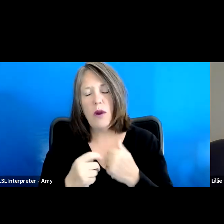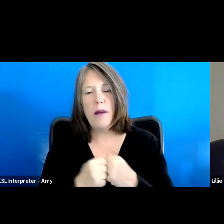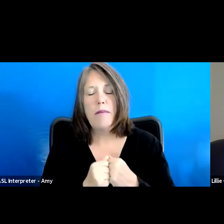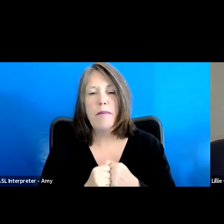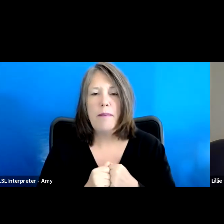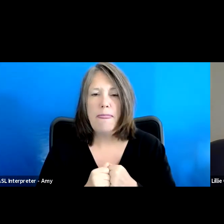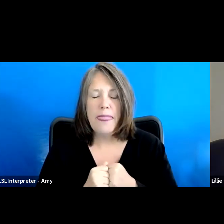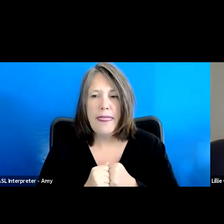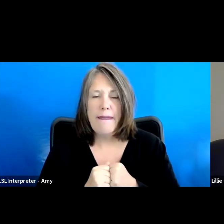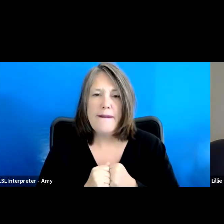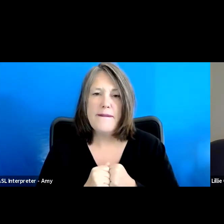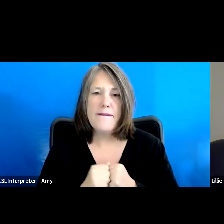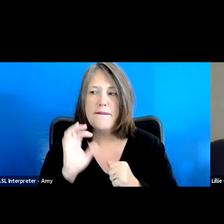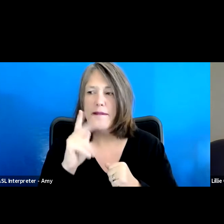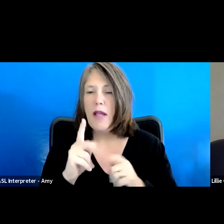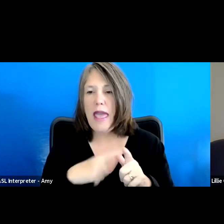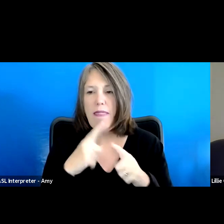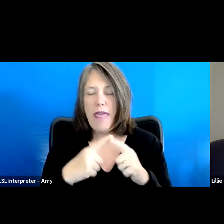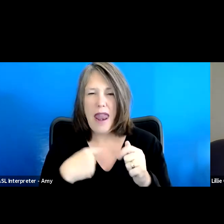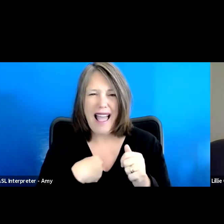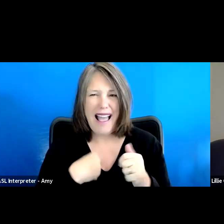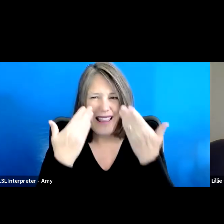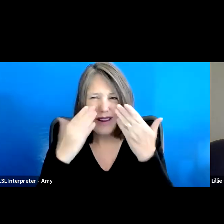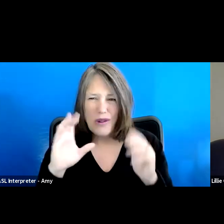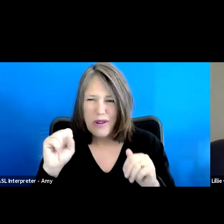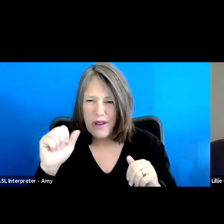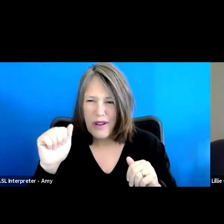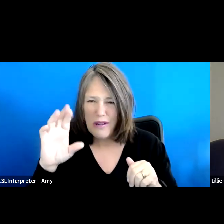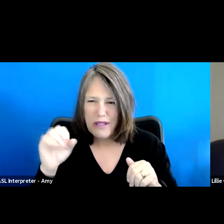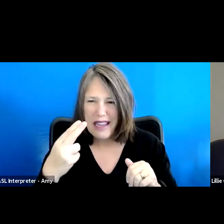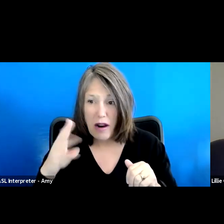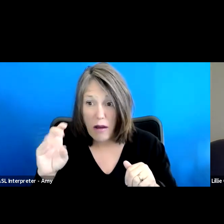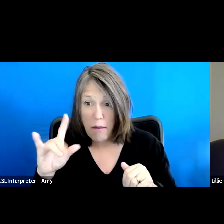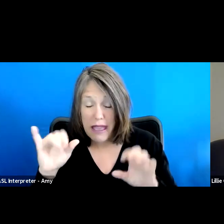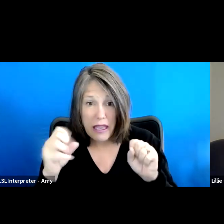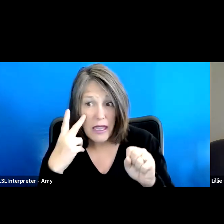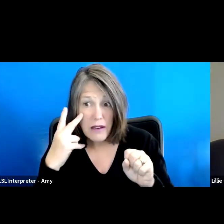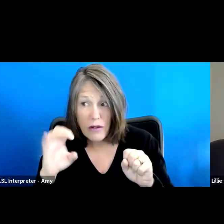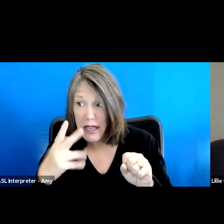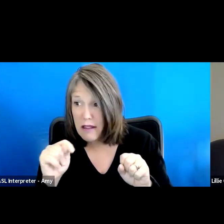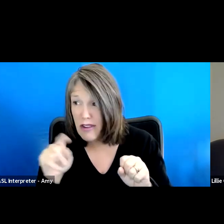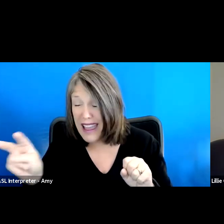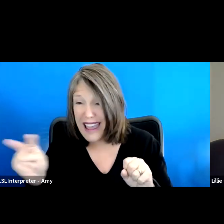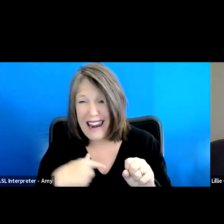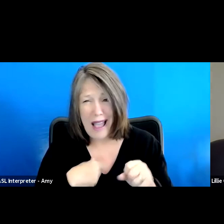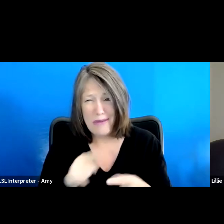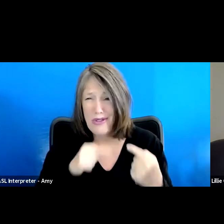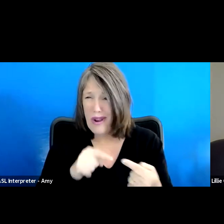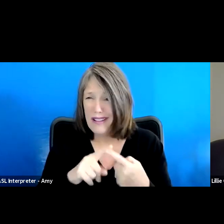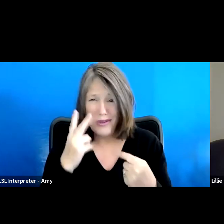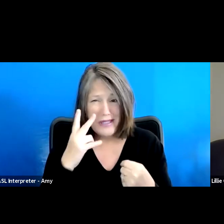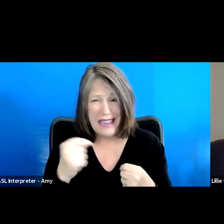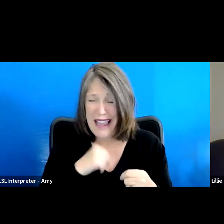geez. All right. And then I don't know, Sarah or Becky, are you able to see the chat at all? Because I'm struggling to see it.